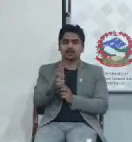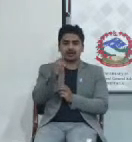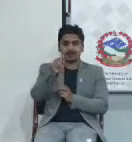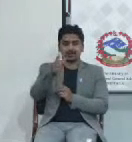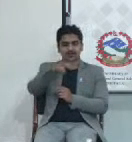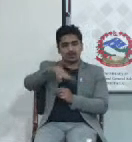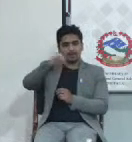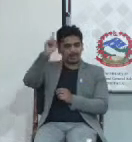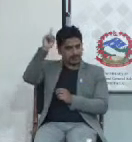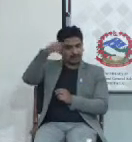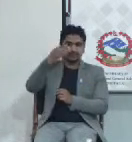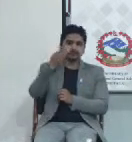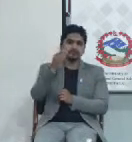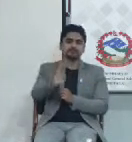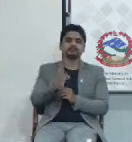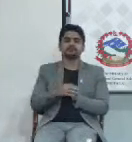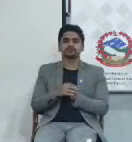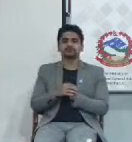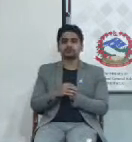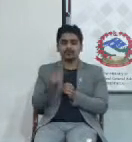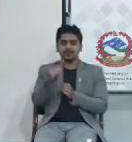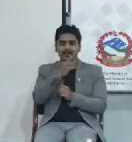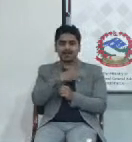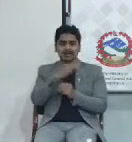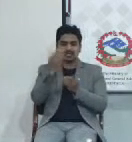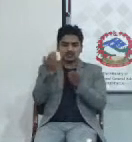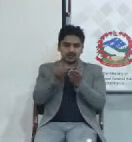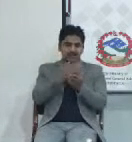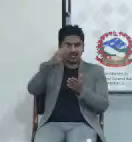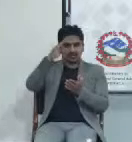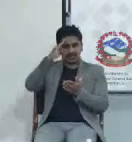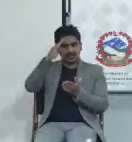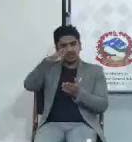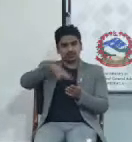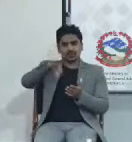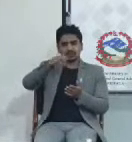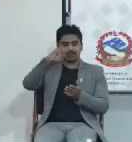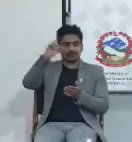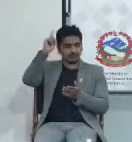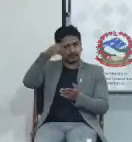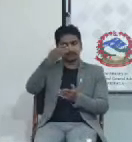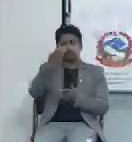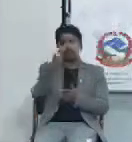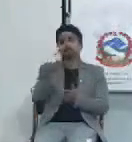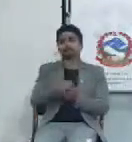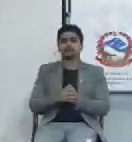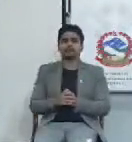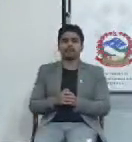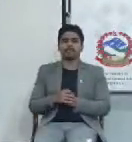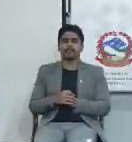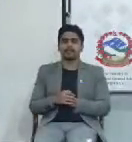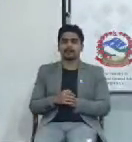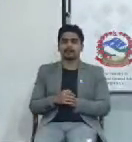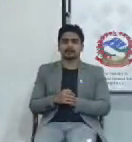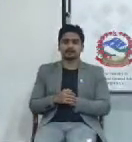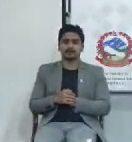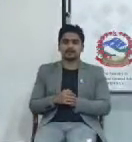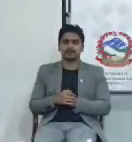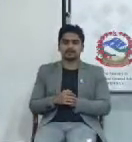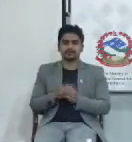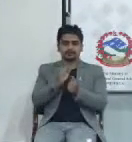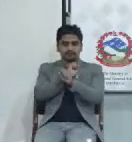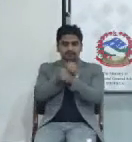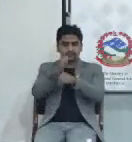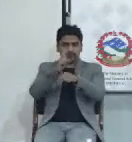everyone. So now, and what will happen if the crisis in the crisis the